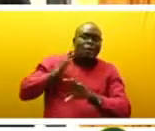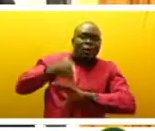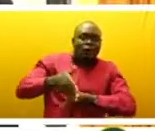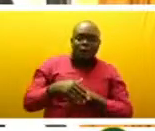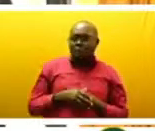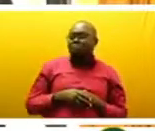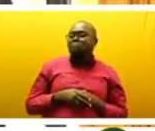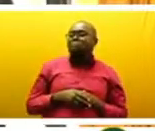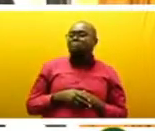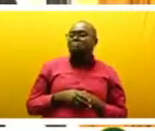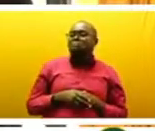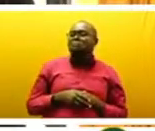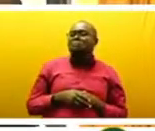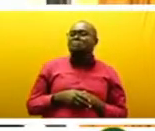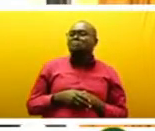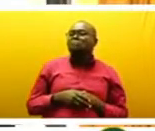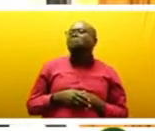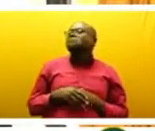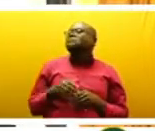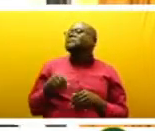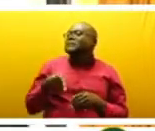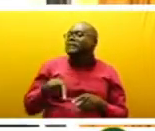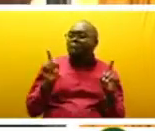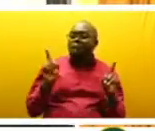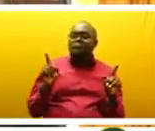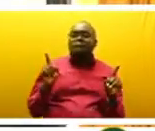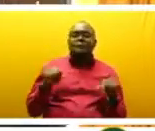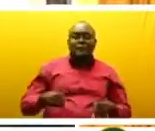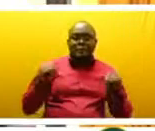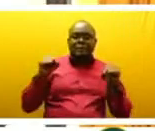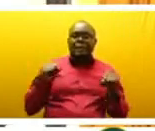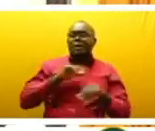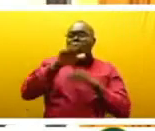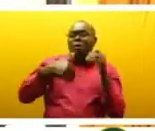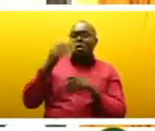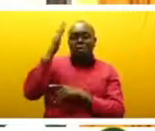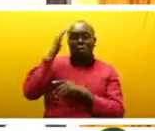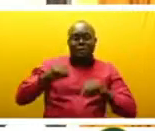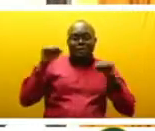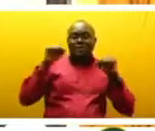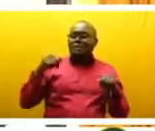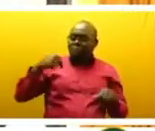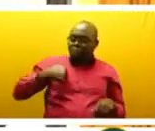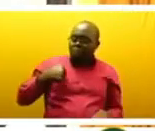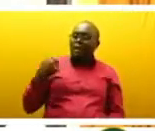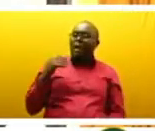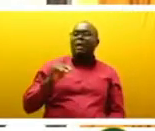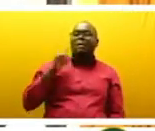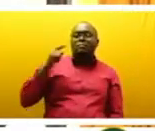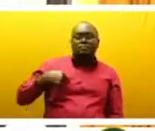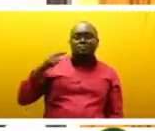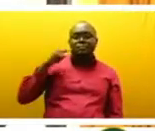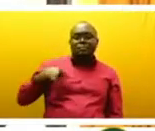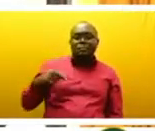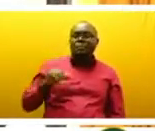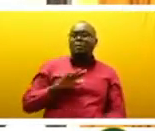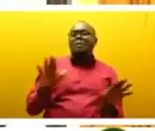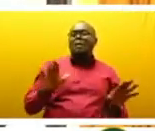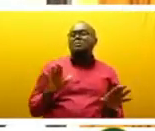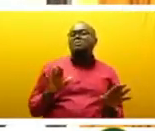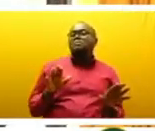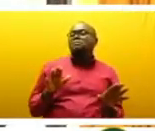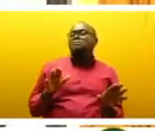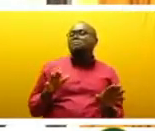unilateral, arbitrary, all-knowing chairman. And I say this as I conclude, my lords